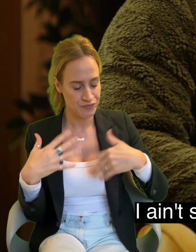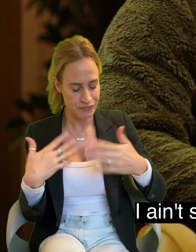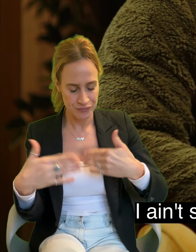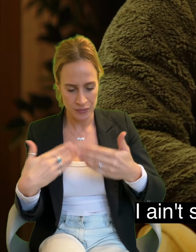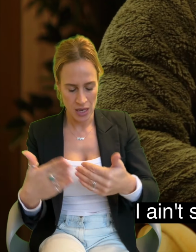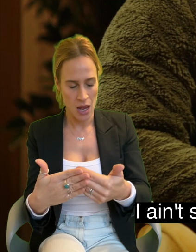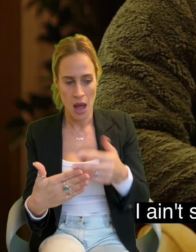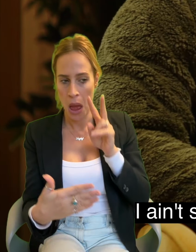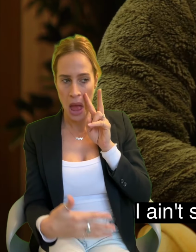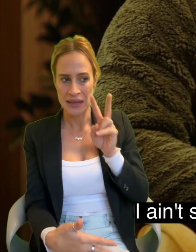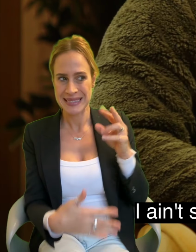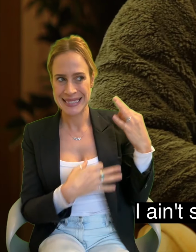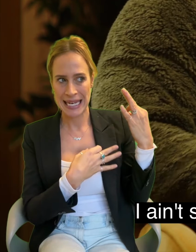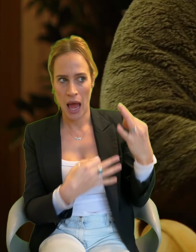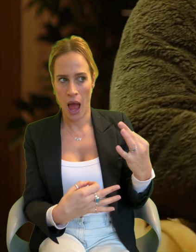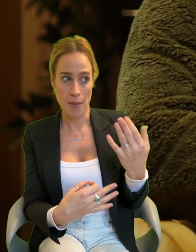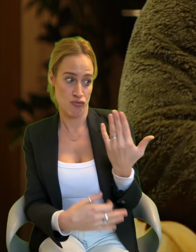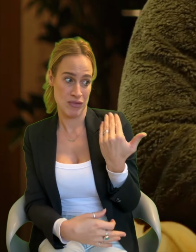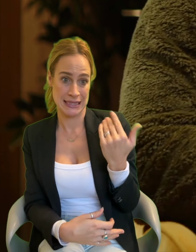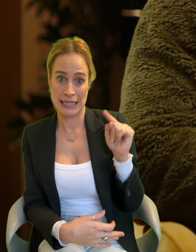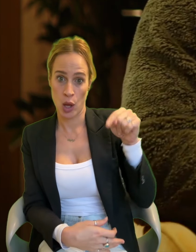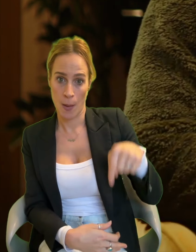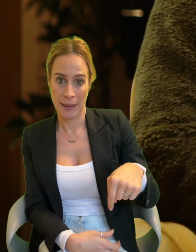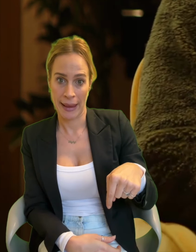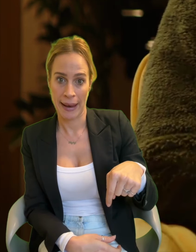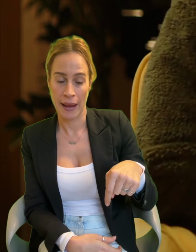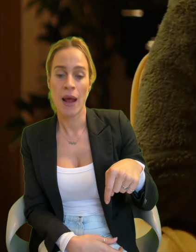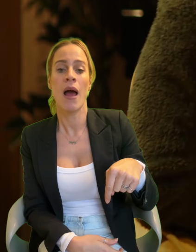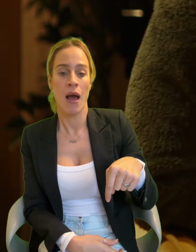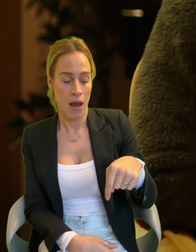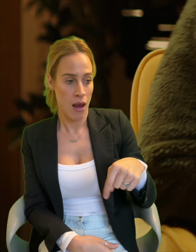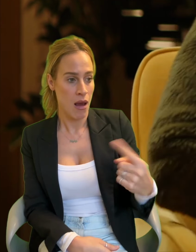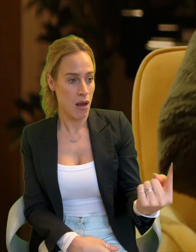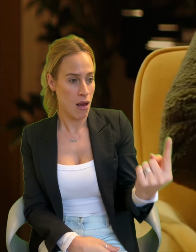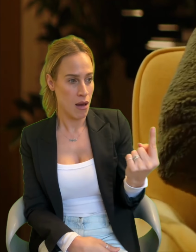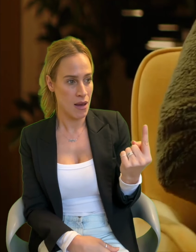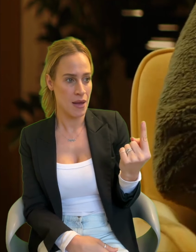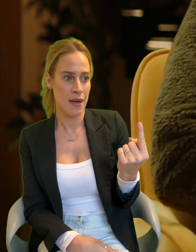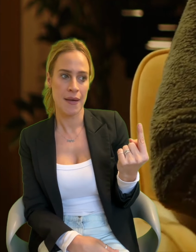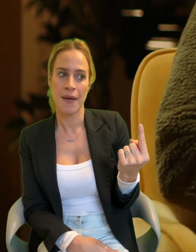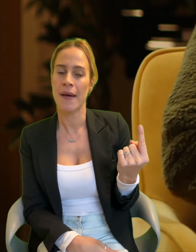in recently. And it's not even...